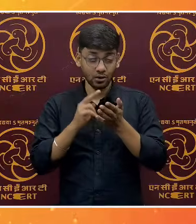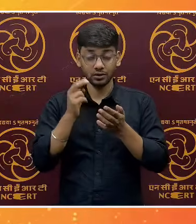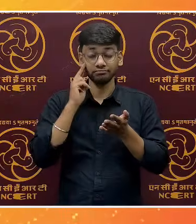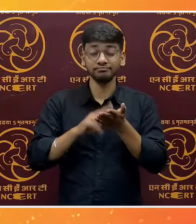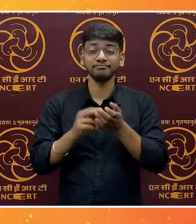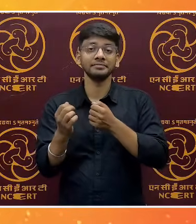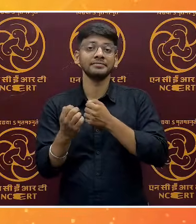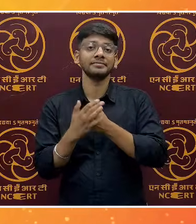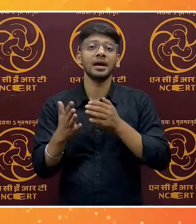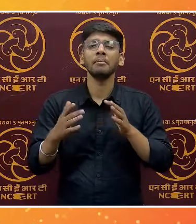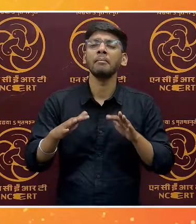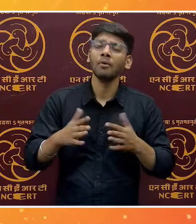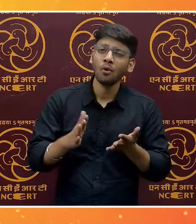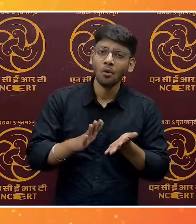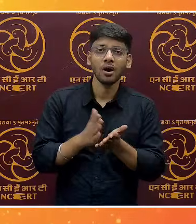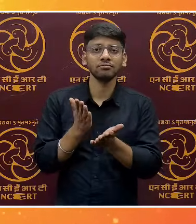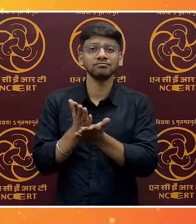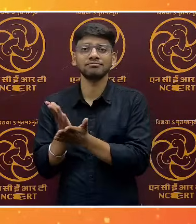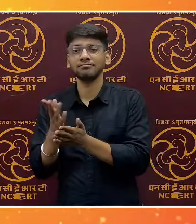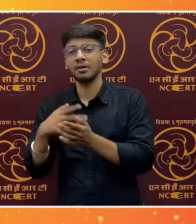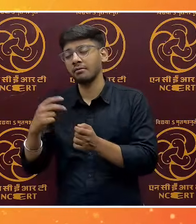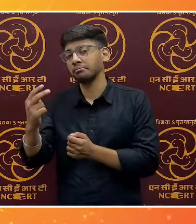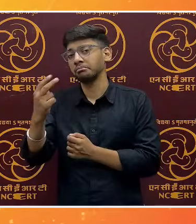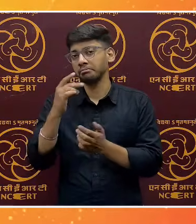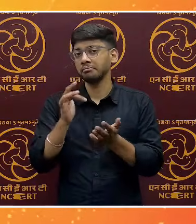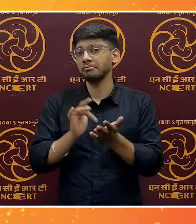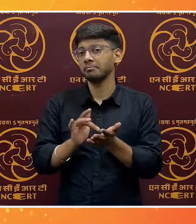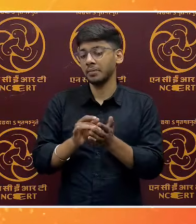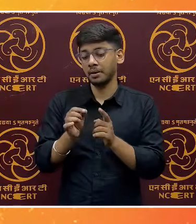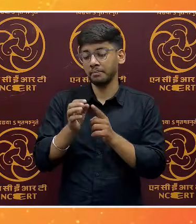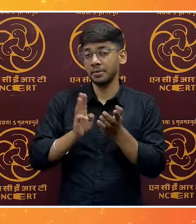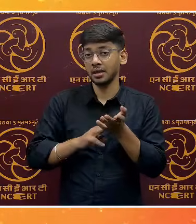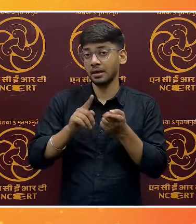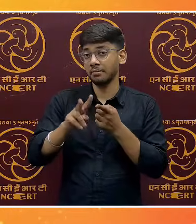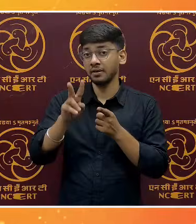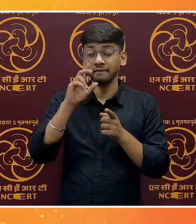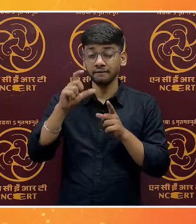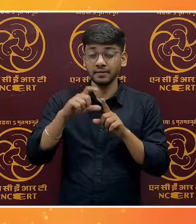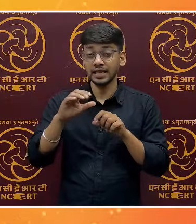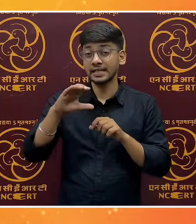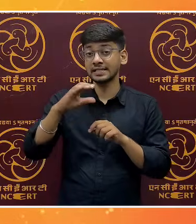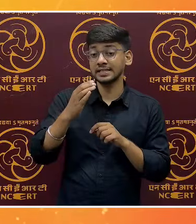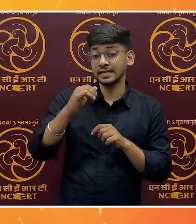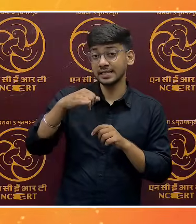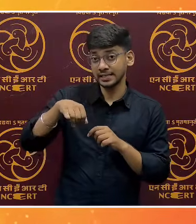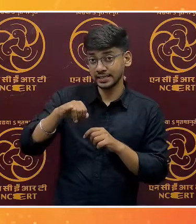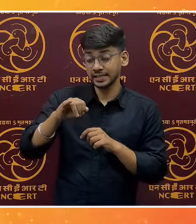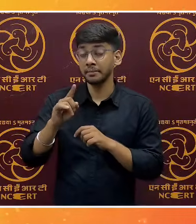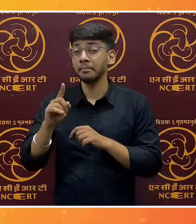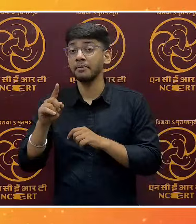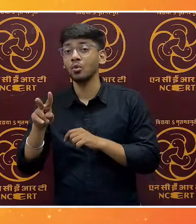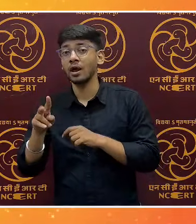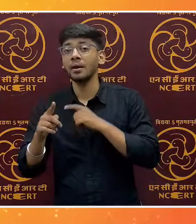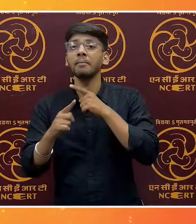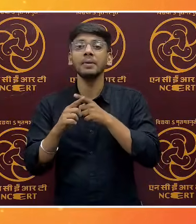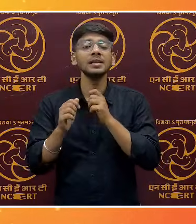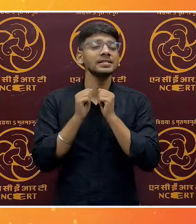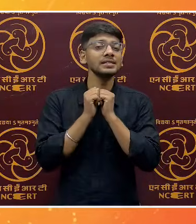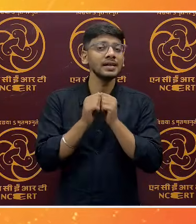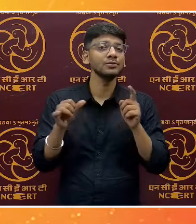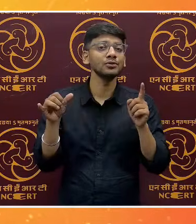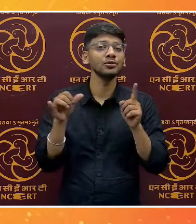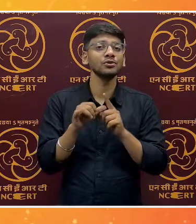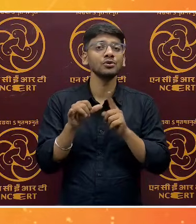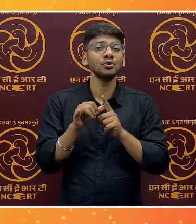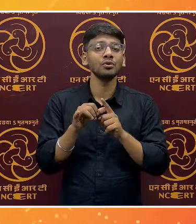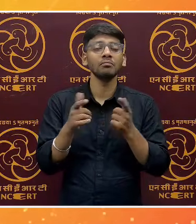diksha.training@ciet.nic.in. Apart from this, you're watching us on PM eVidya channel number 6 to channel number 12 and also on our YouTube